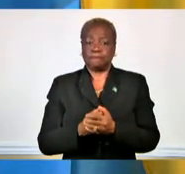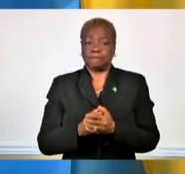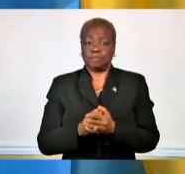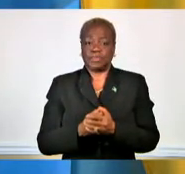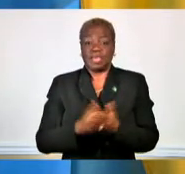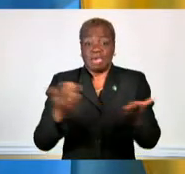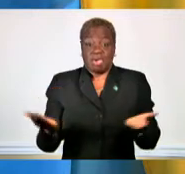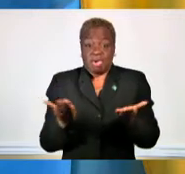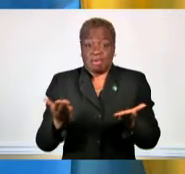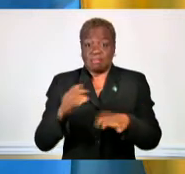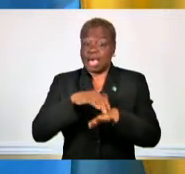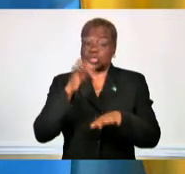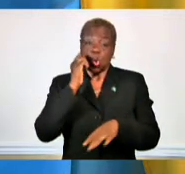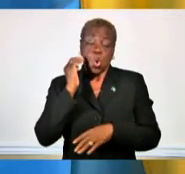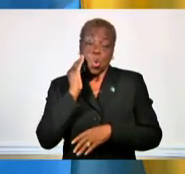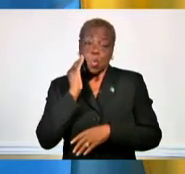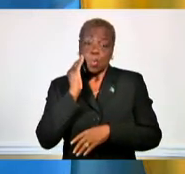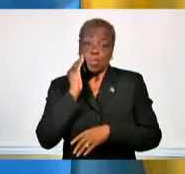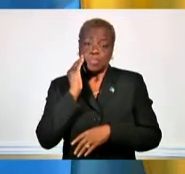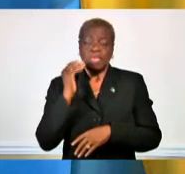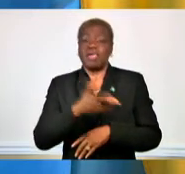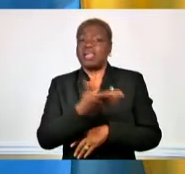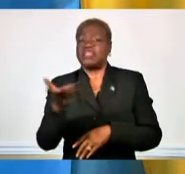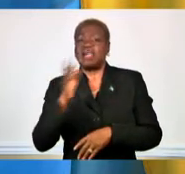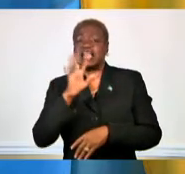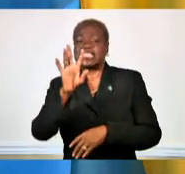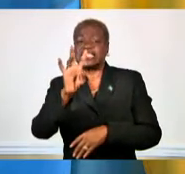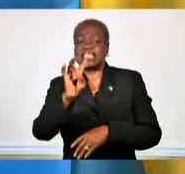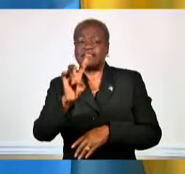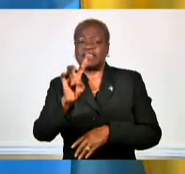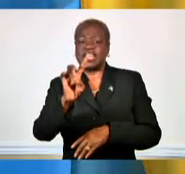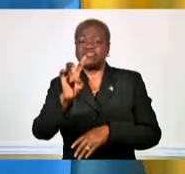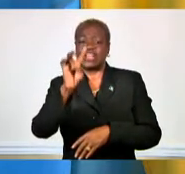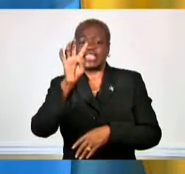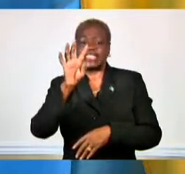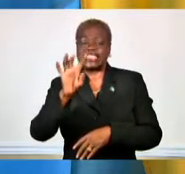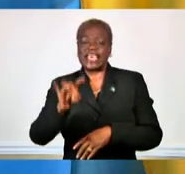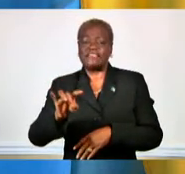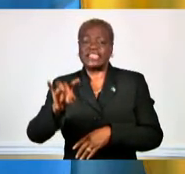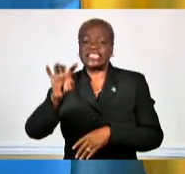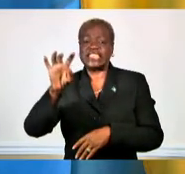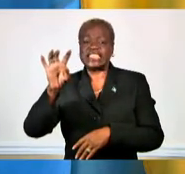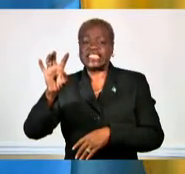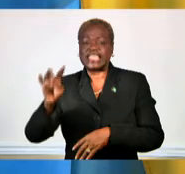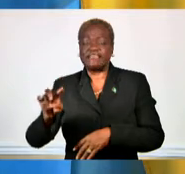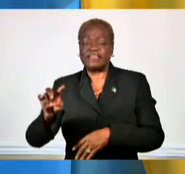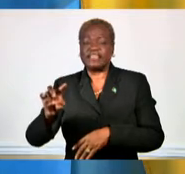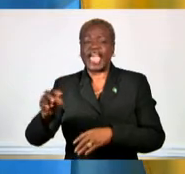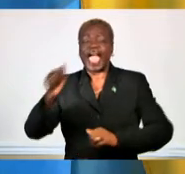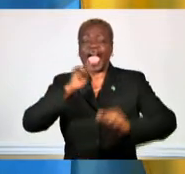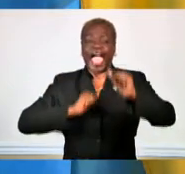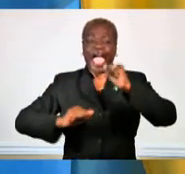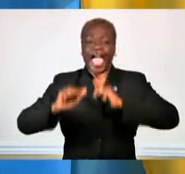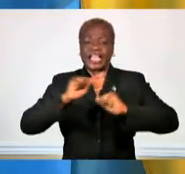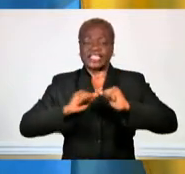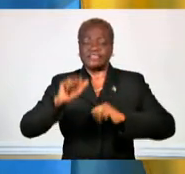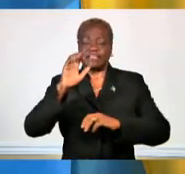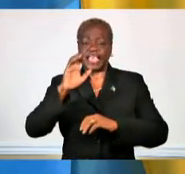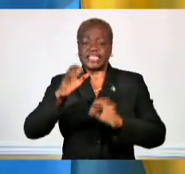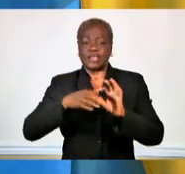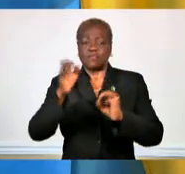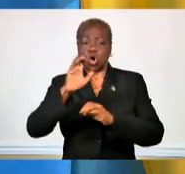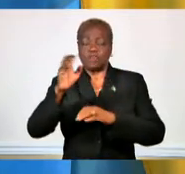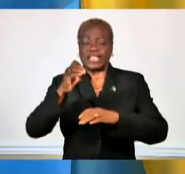everyone. Here at home, there are 777 active cases of